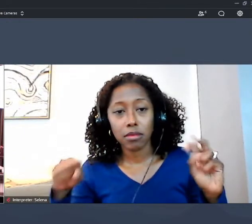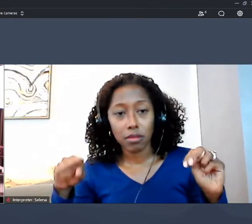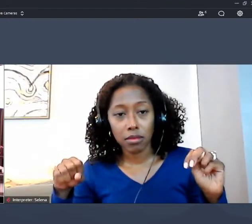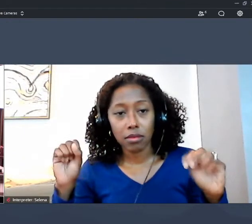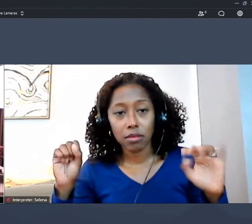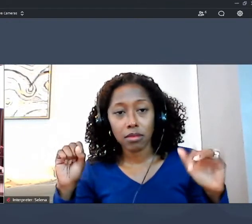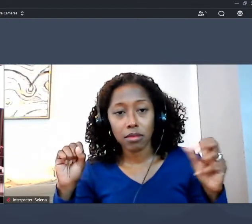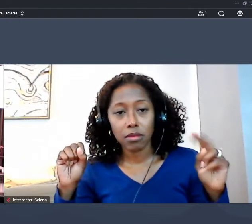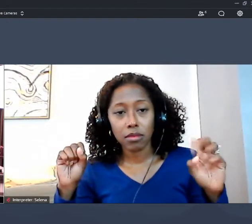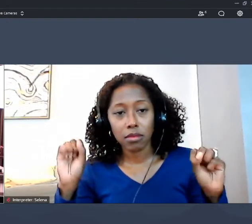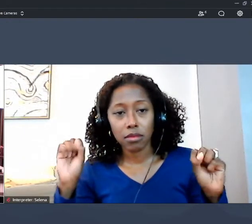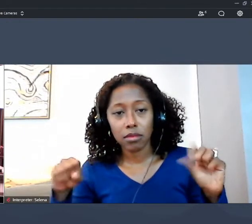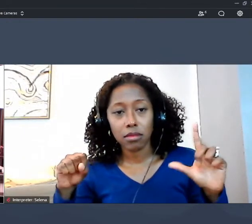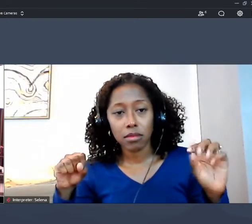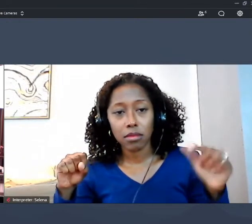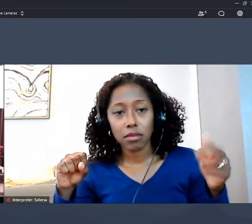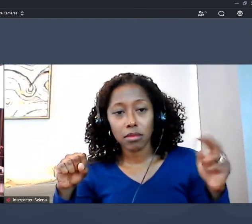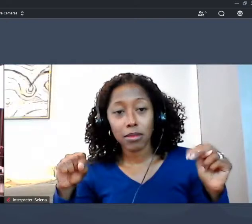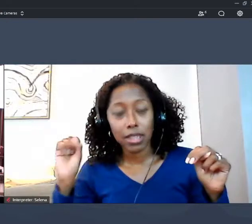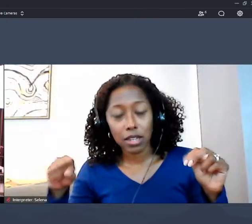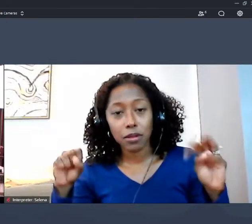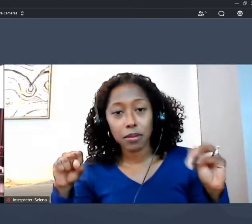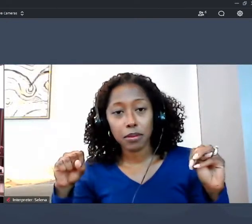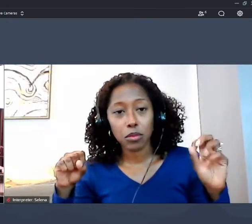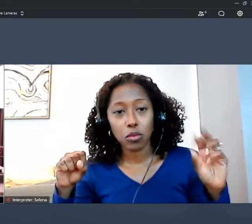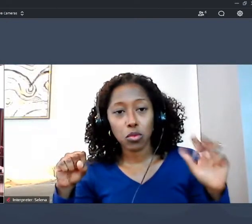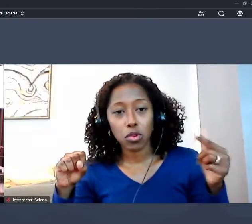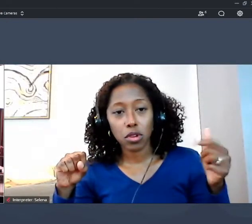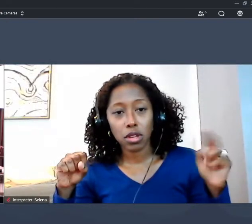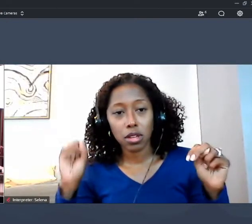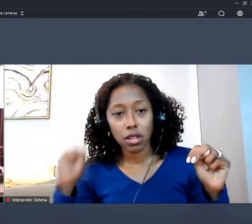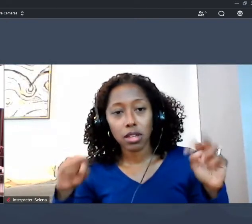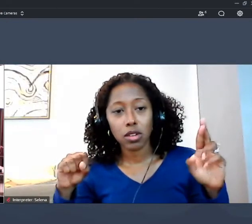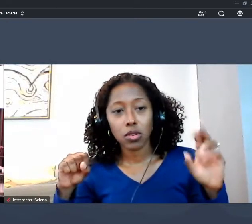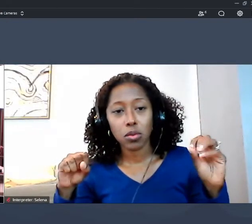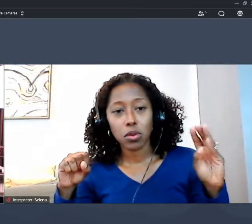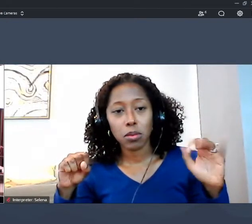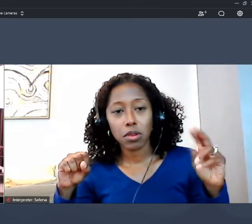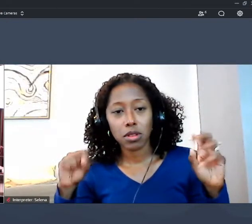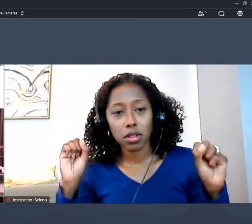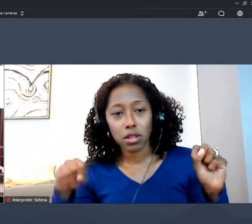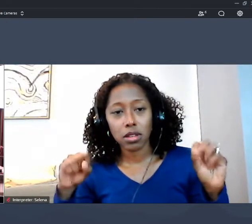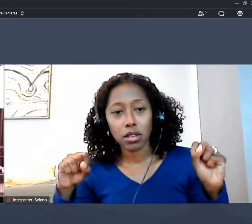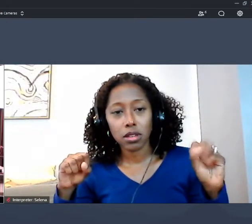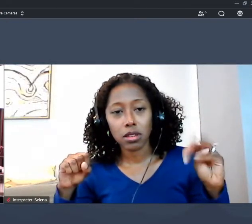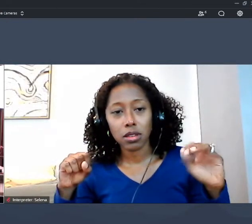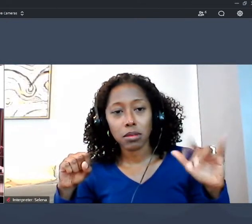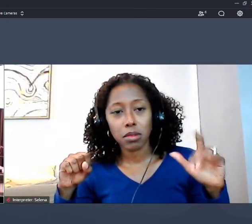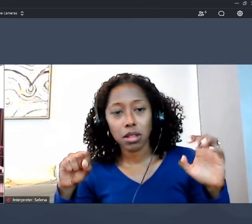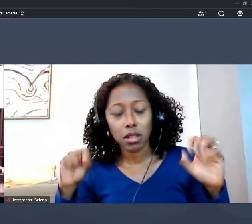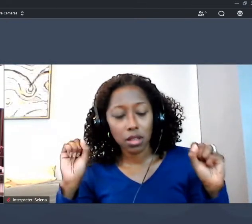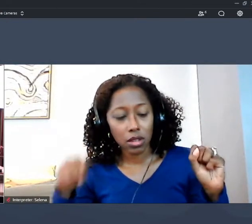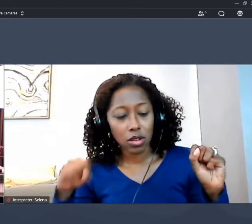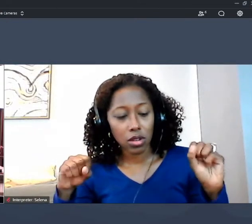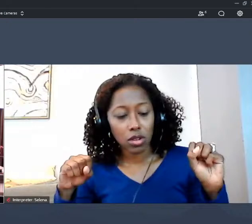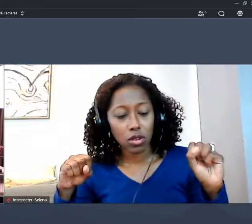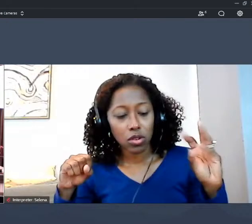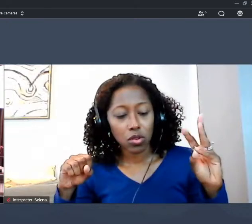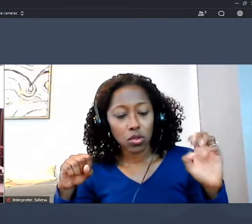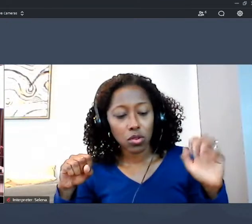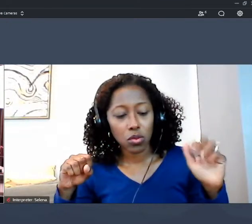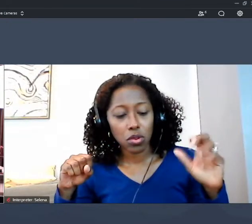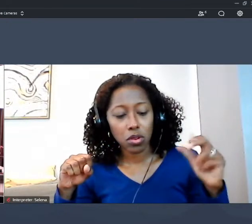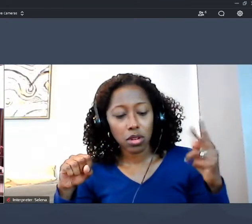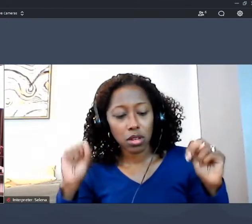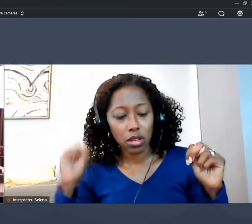yes. Logan, yes. Morgan, yes. Robinson, yes. Smiley, yes. Swearingen, yes. Warren, yes. Chairman